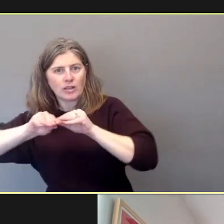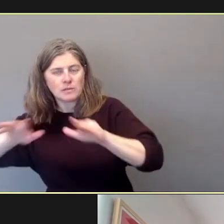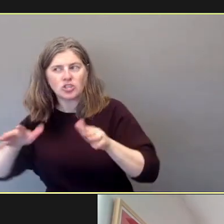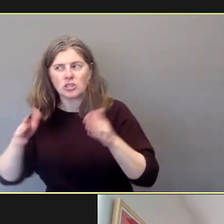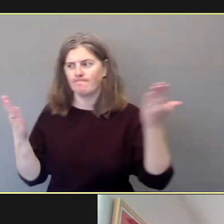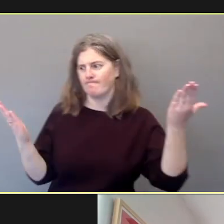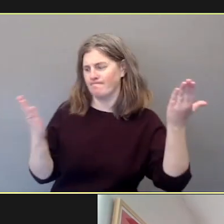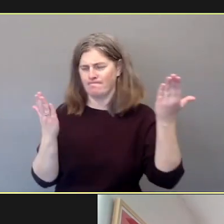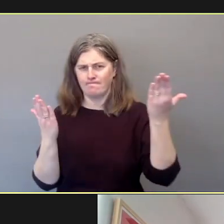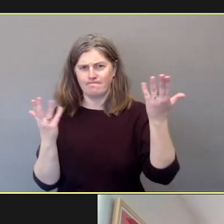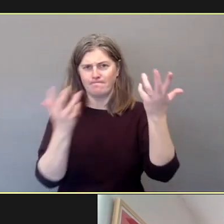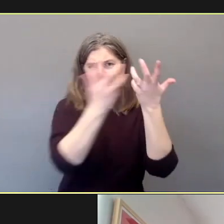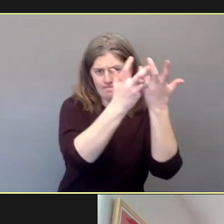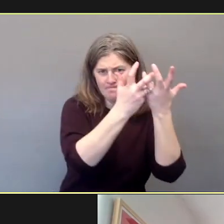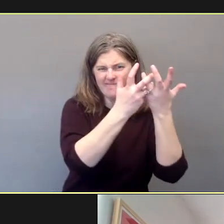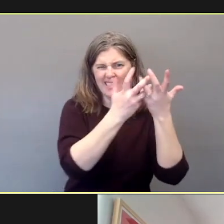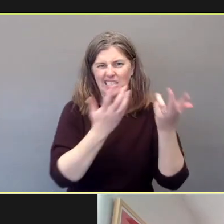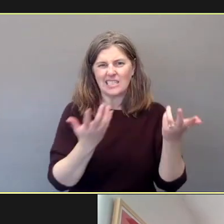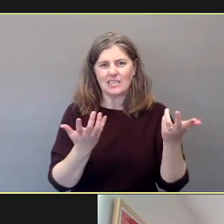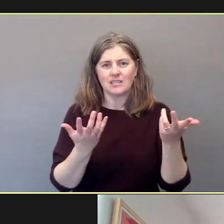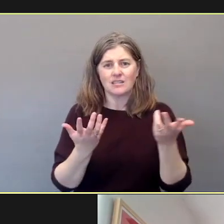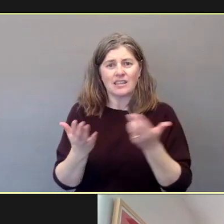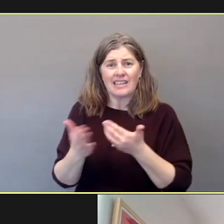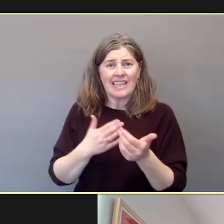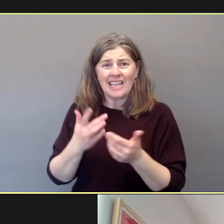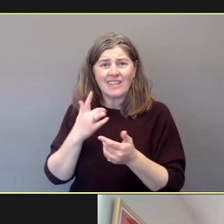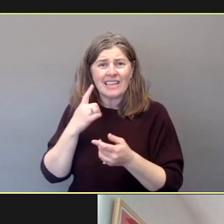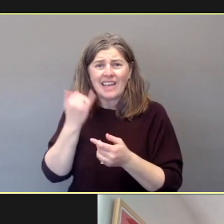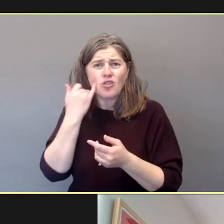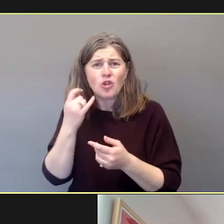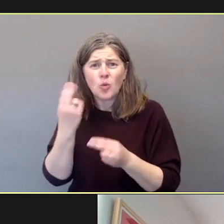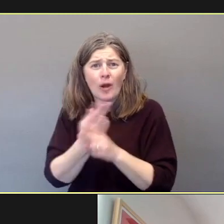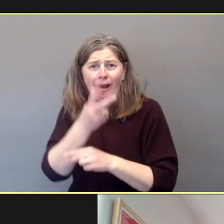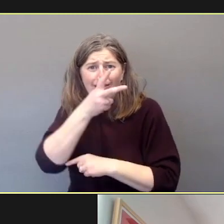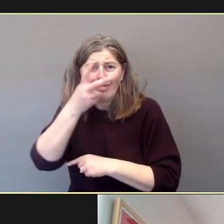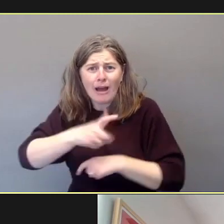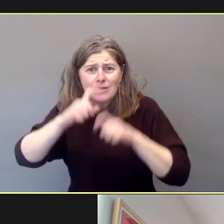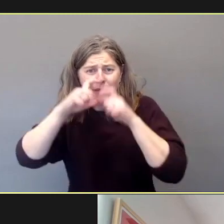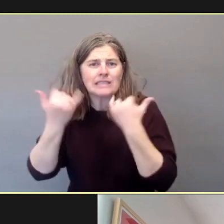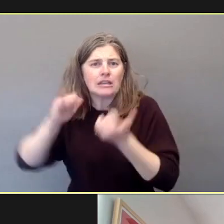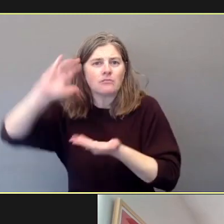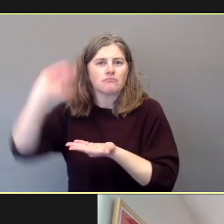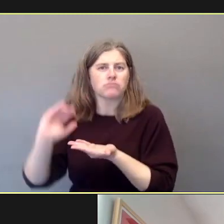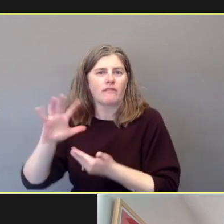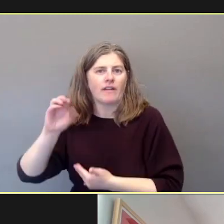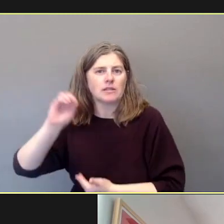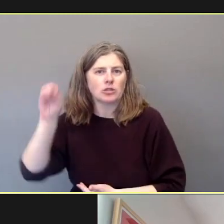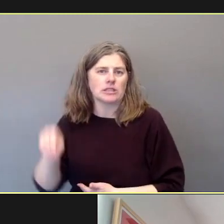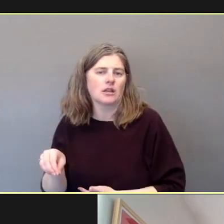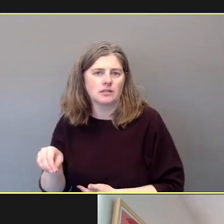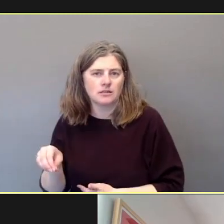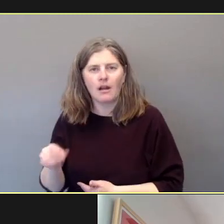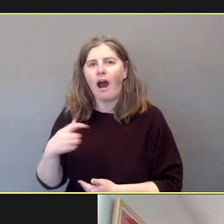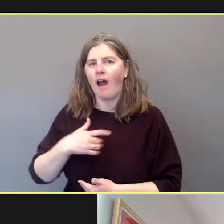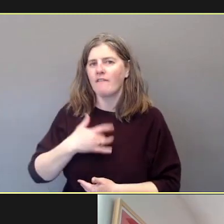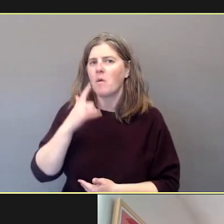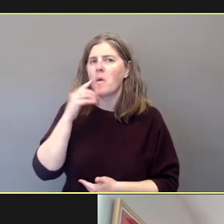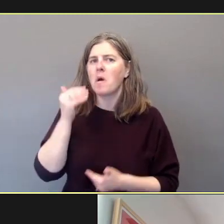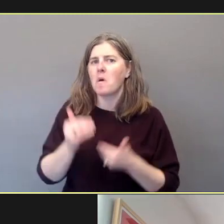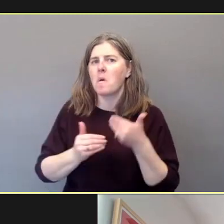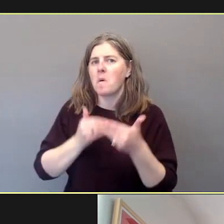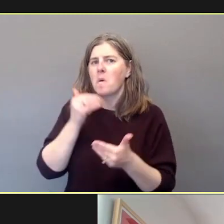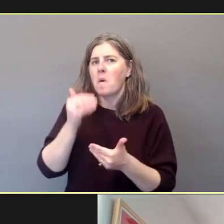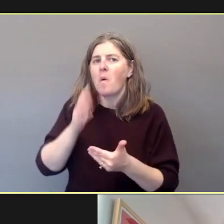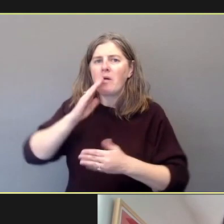by 50%, even the least effective mask. And so I think we'll get to where